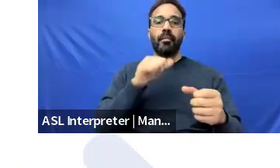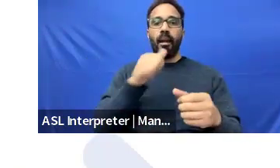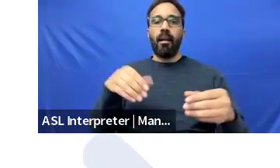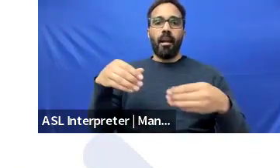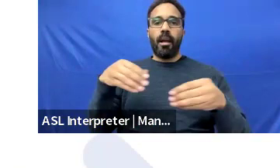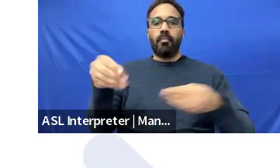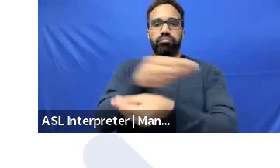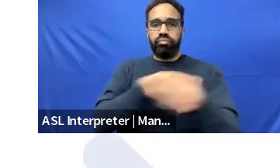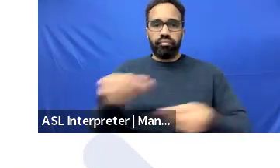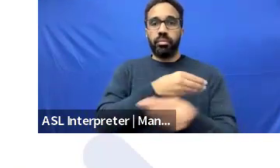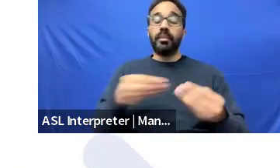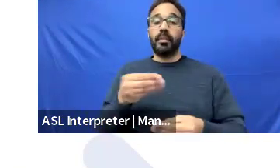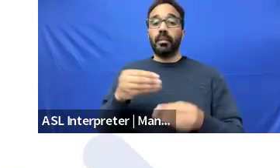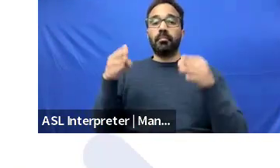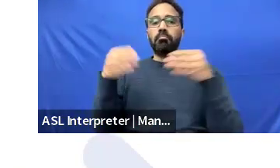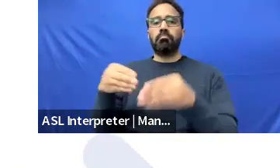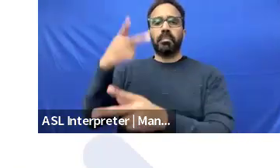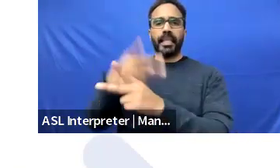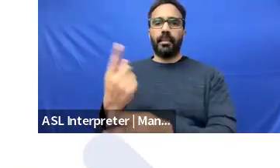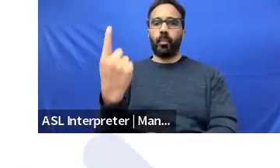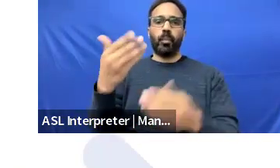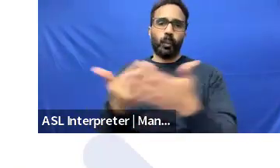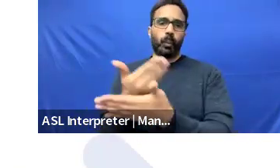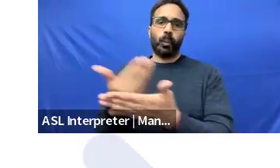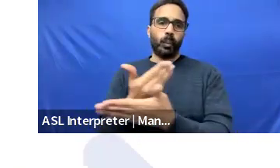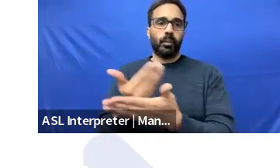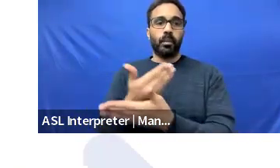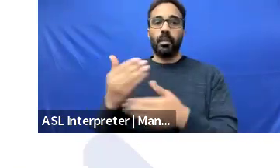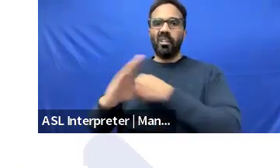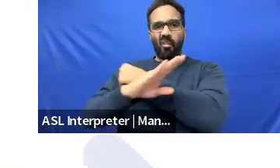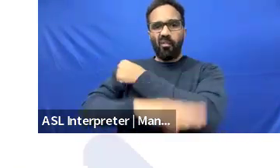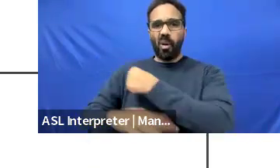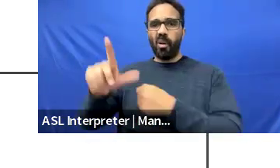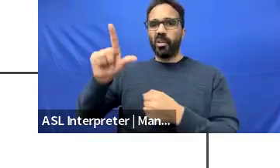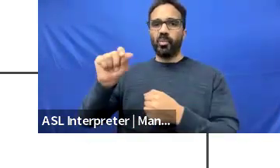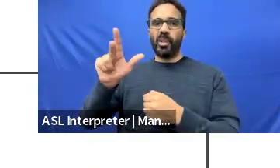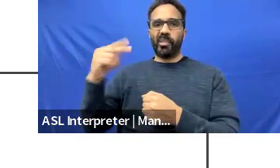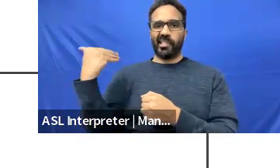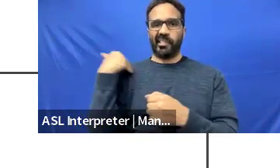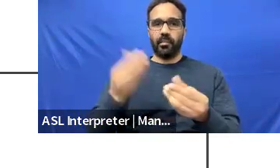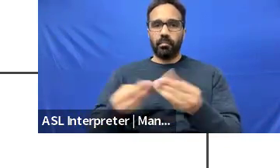just sticking with this new one that got released in the fall of 2023.